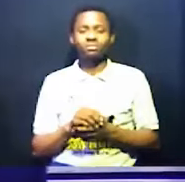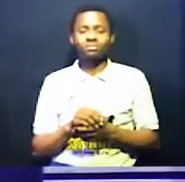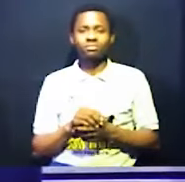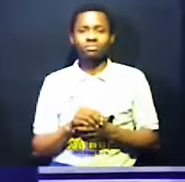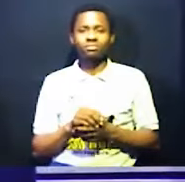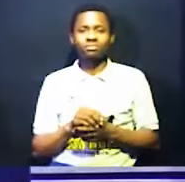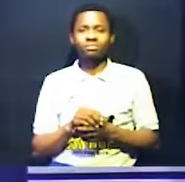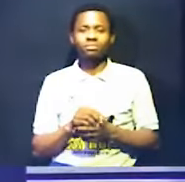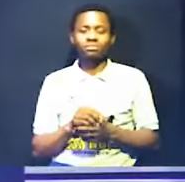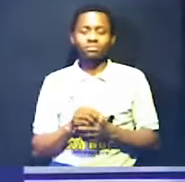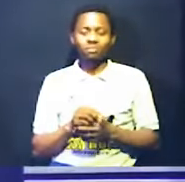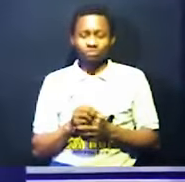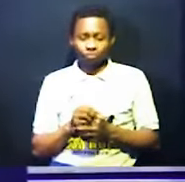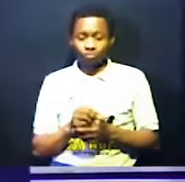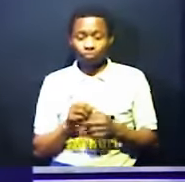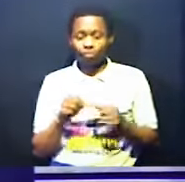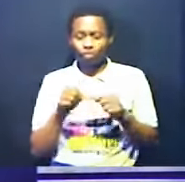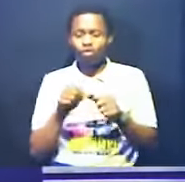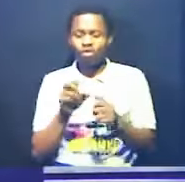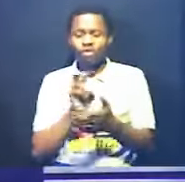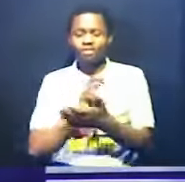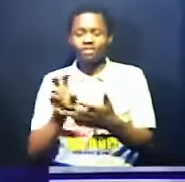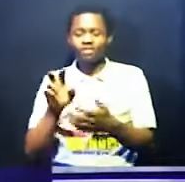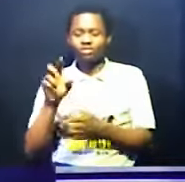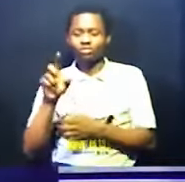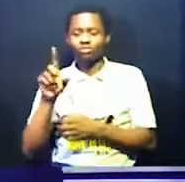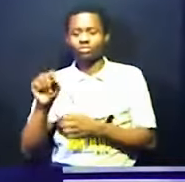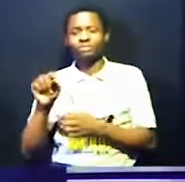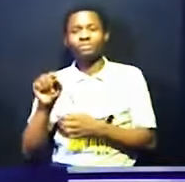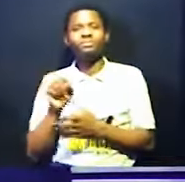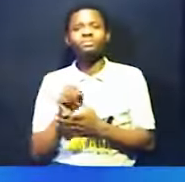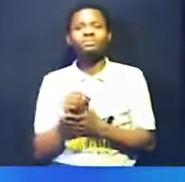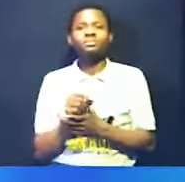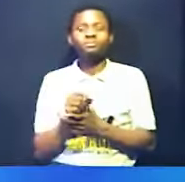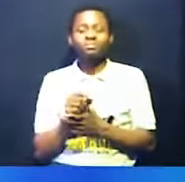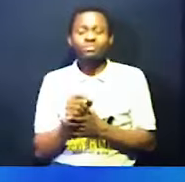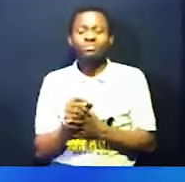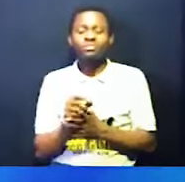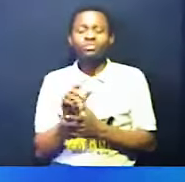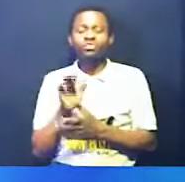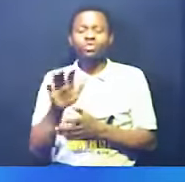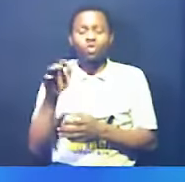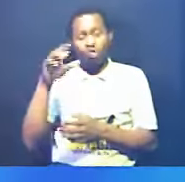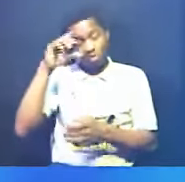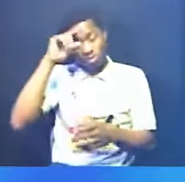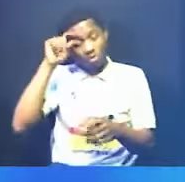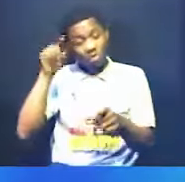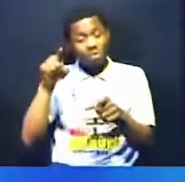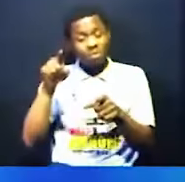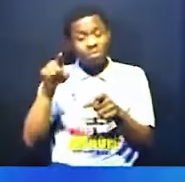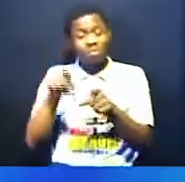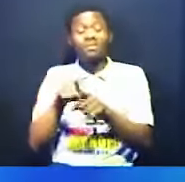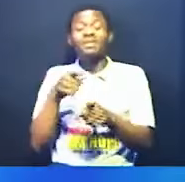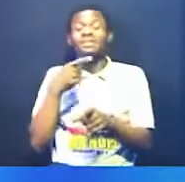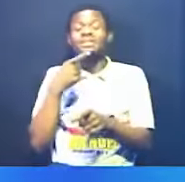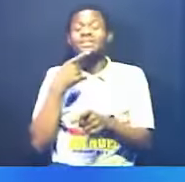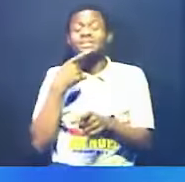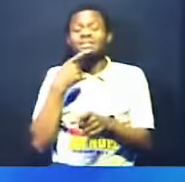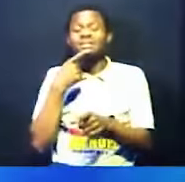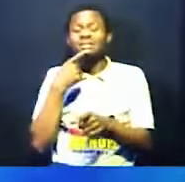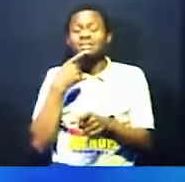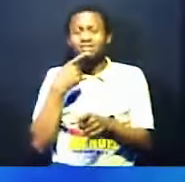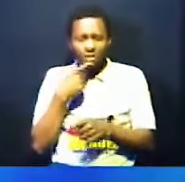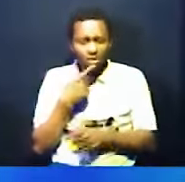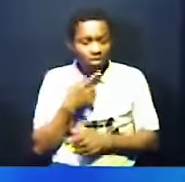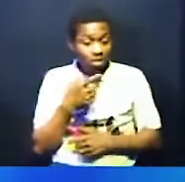Let's go to verse 20 mo mien hwe enyimu aduonu no. Her brother Absalom said to her, "Has that